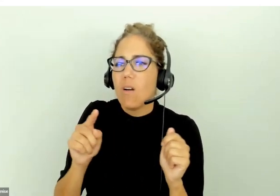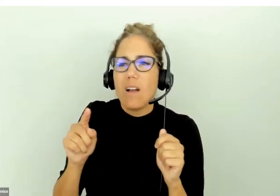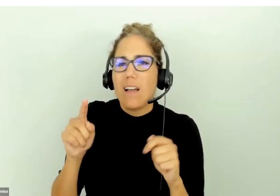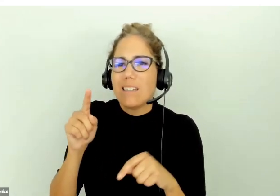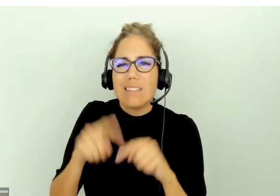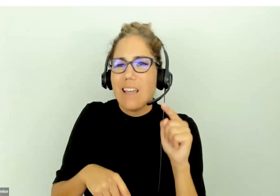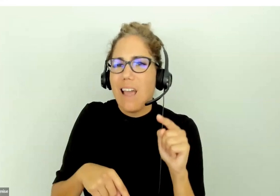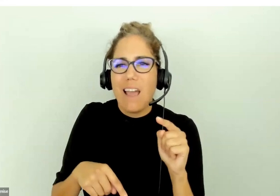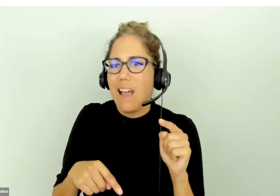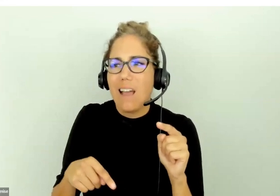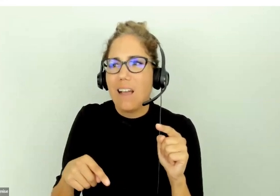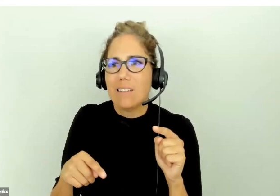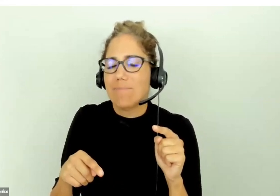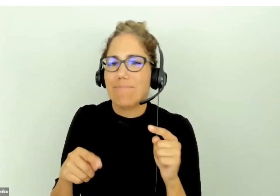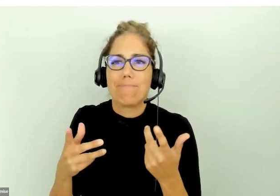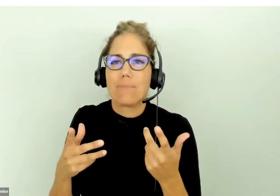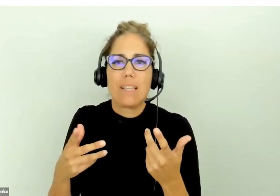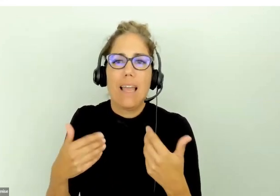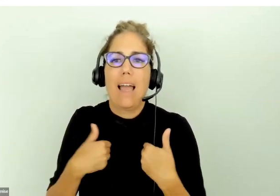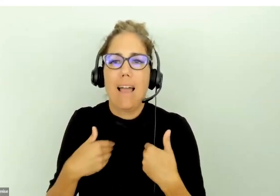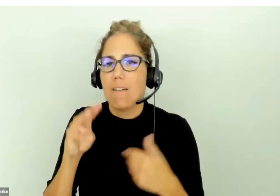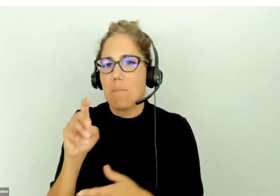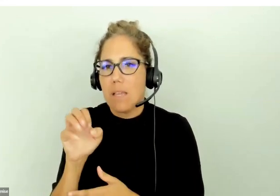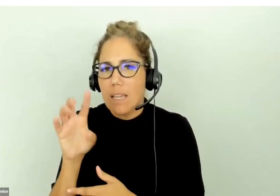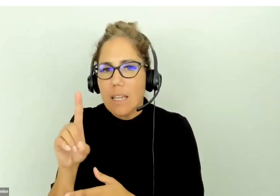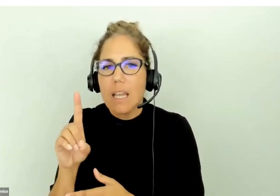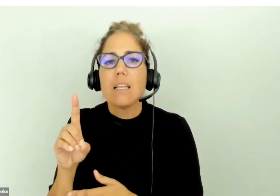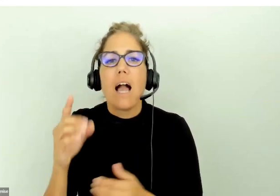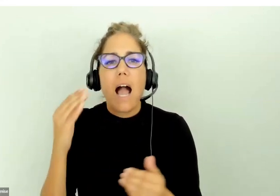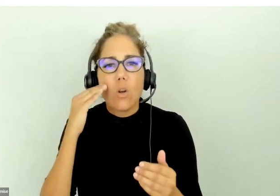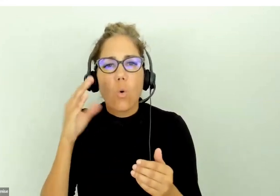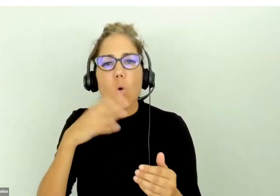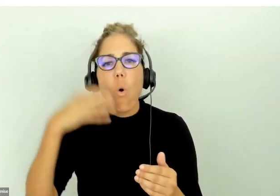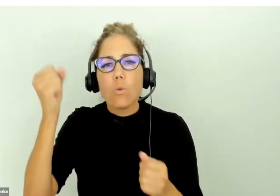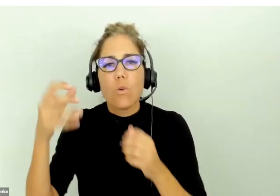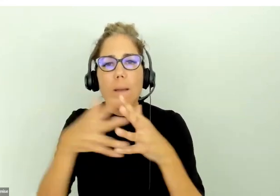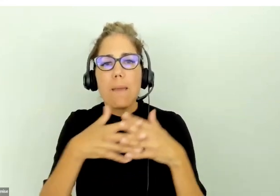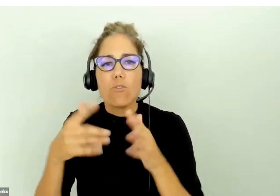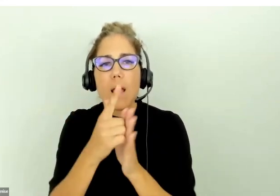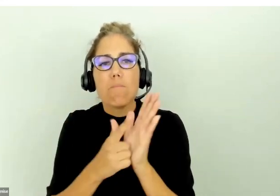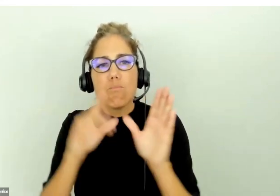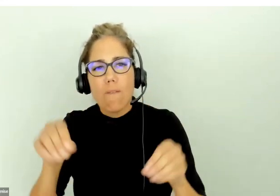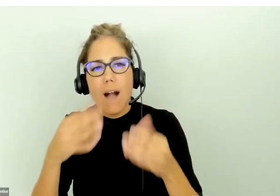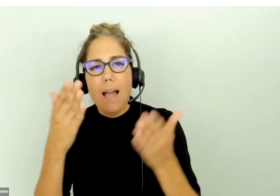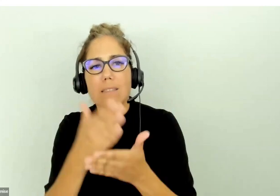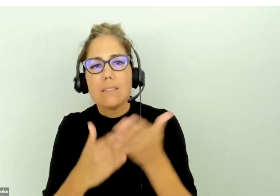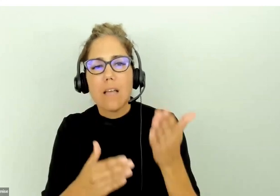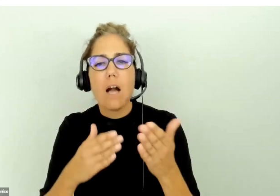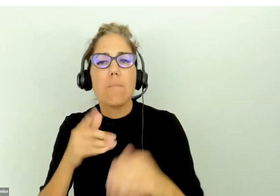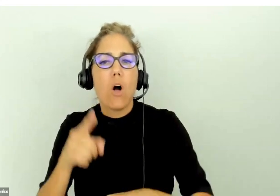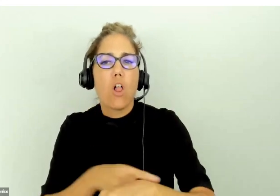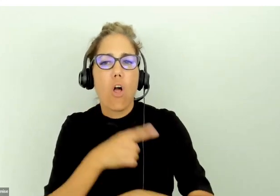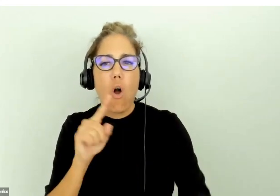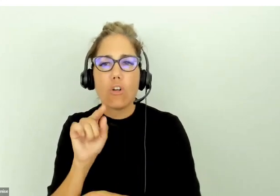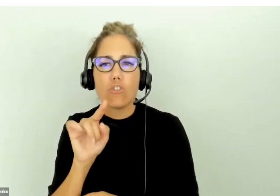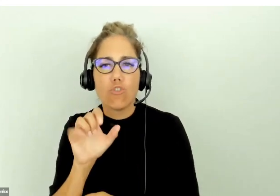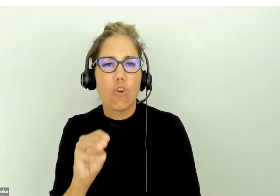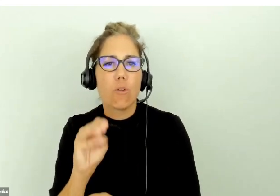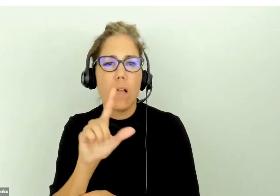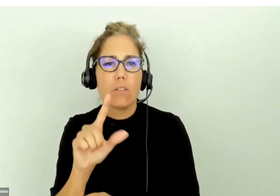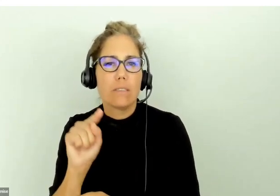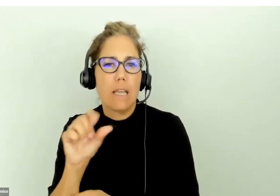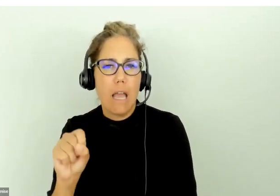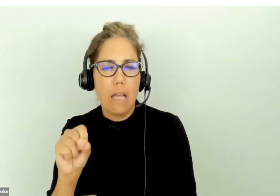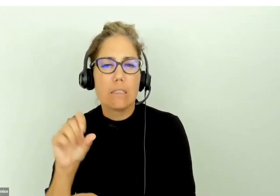Older Americans Act provides some long-term services and supports. We know that Medicare